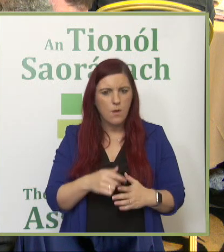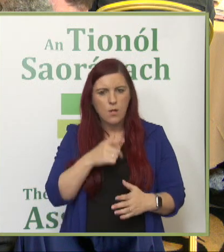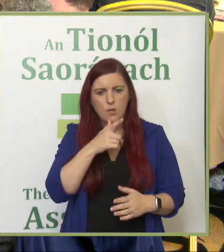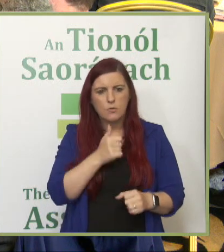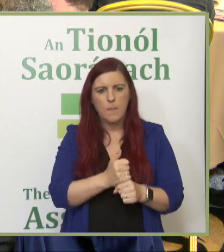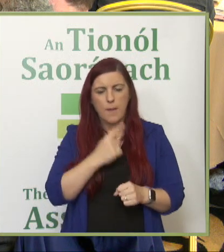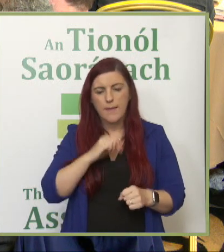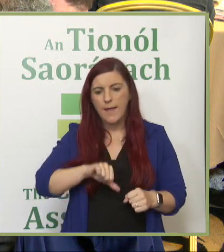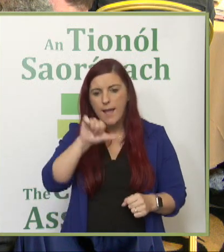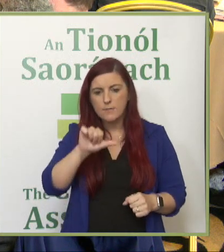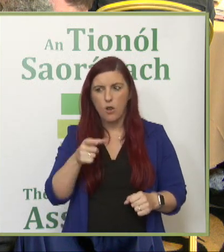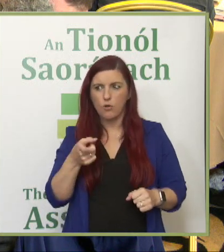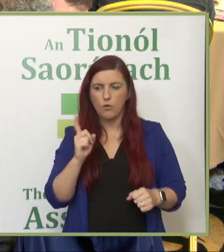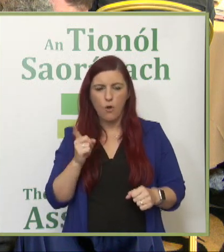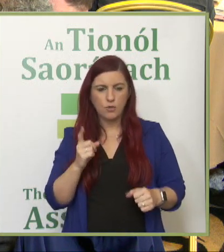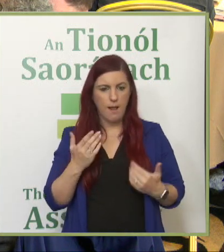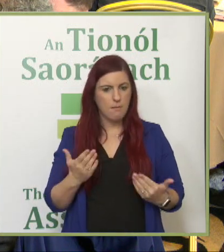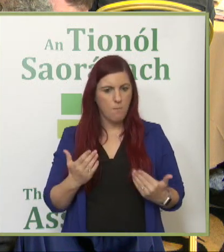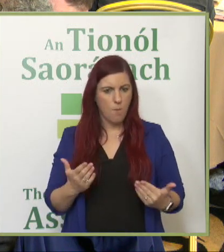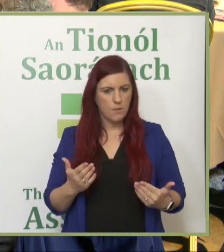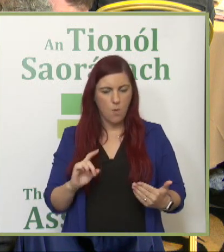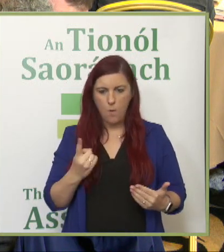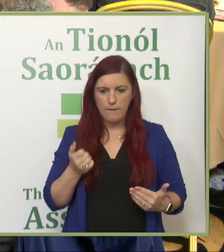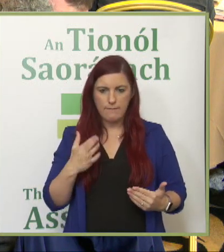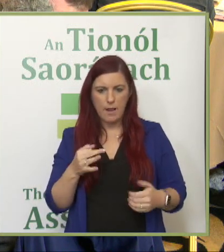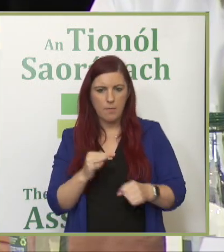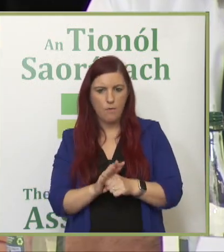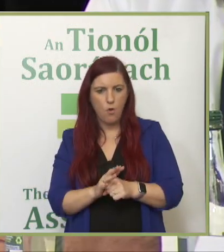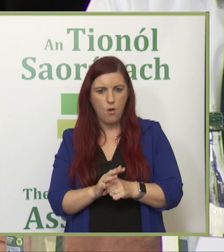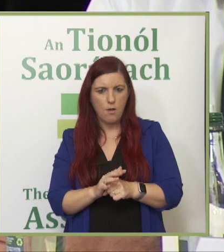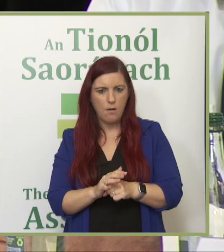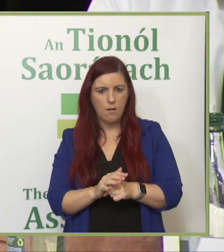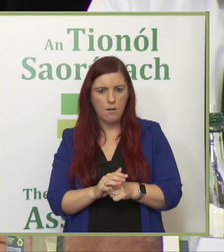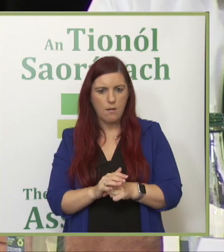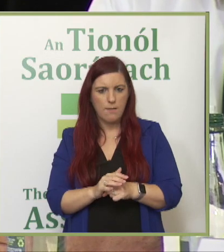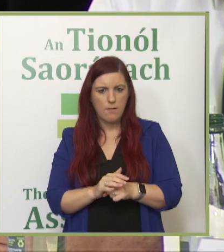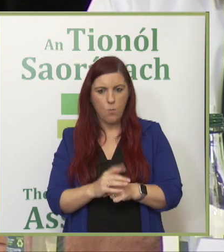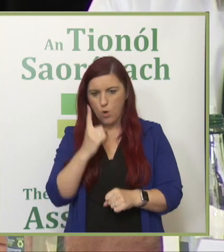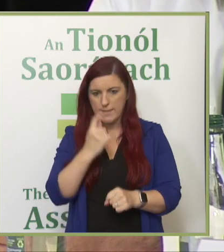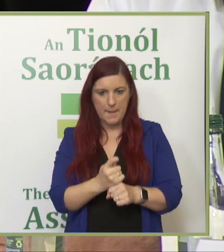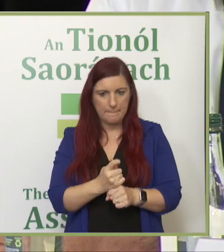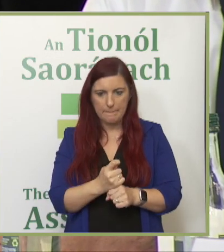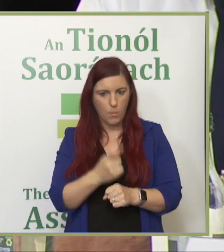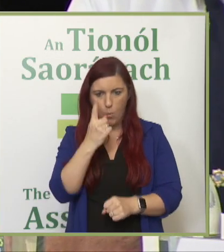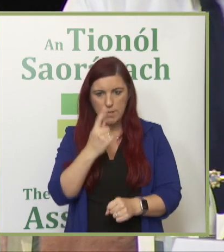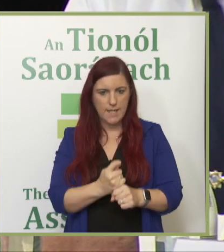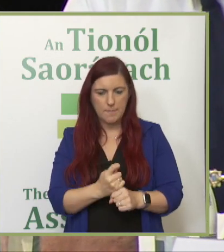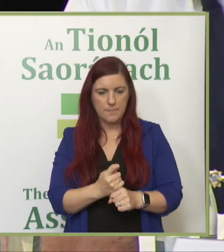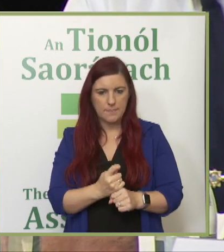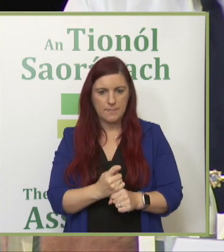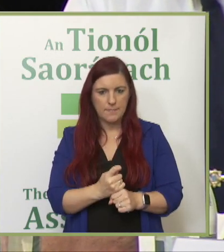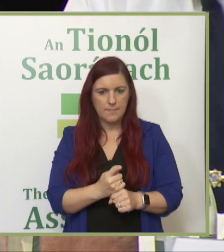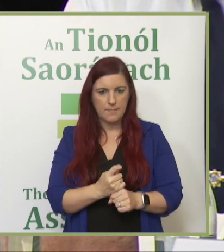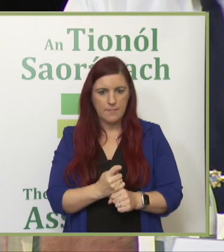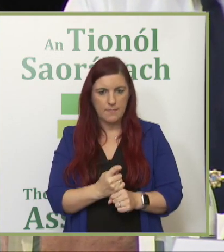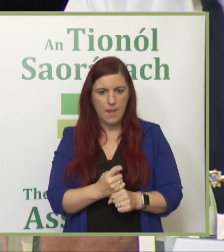as it's currently operated as well, it's only available to people once. So you only get one shot at it. Now, we are looking at whether that could be rolled